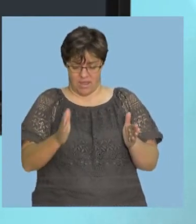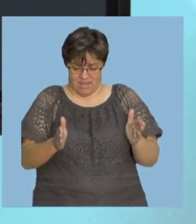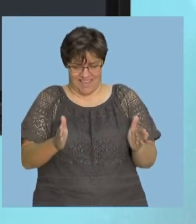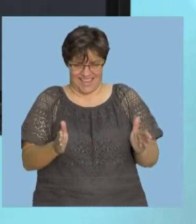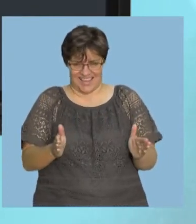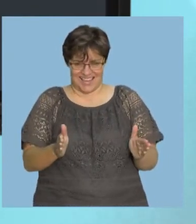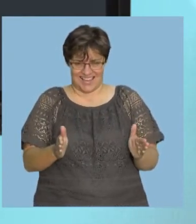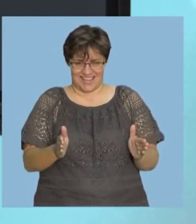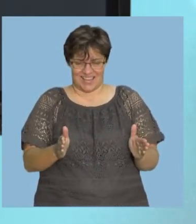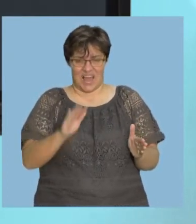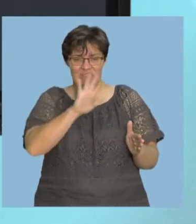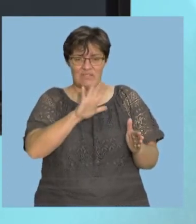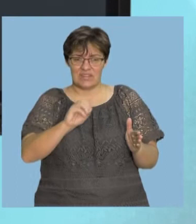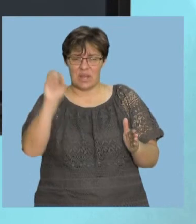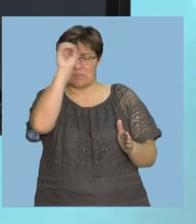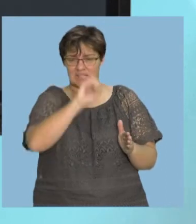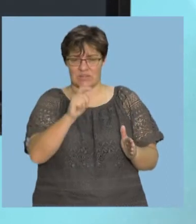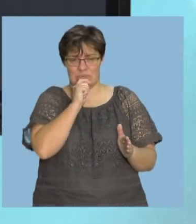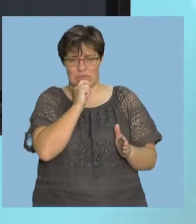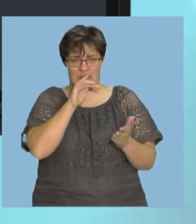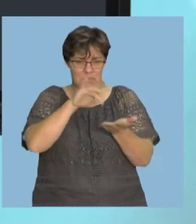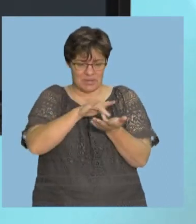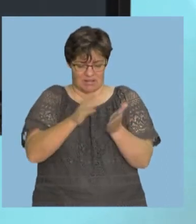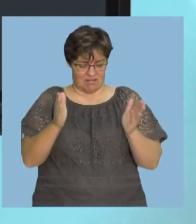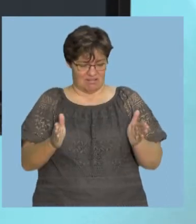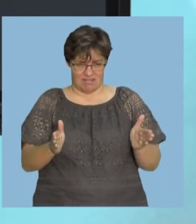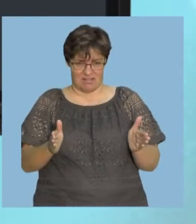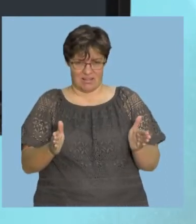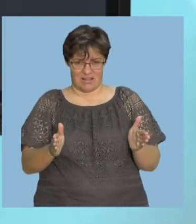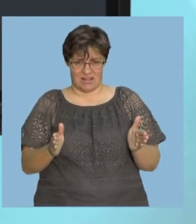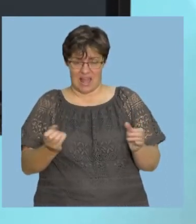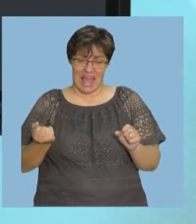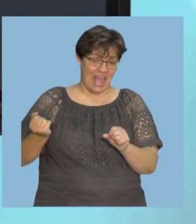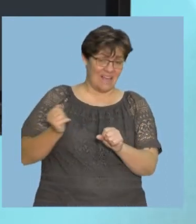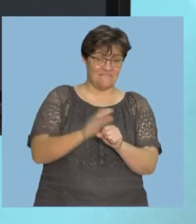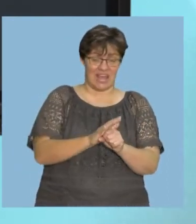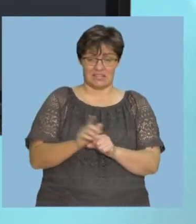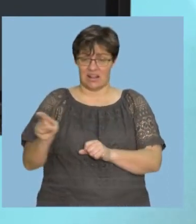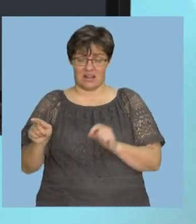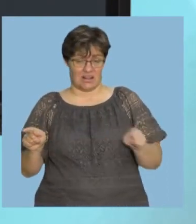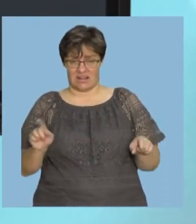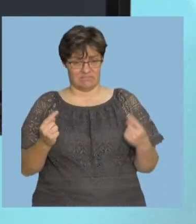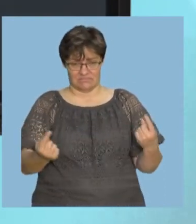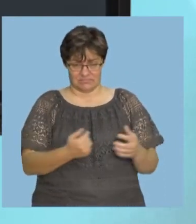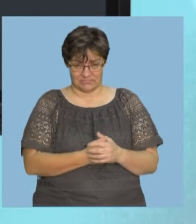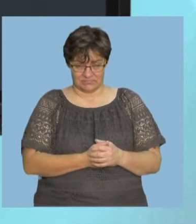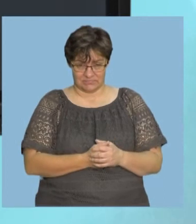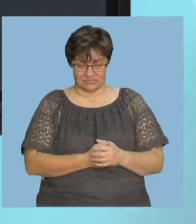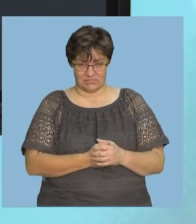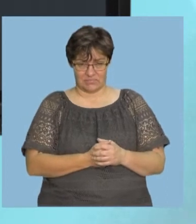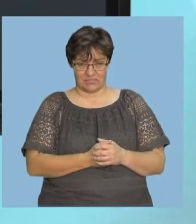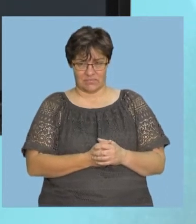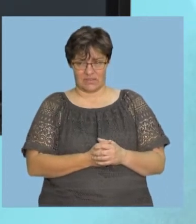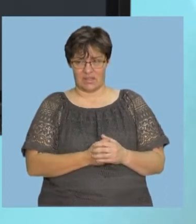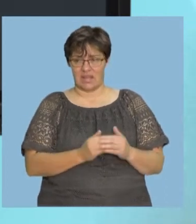it uses 50% of the data in the middle, cannot be affected by the interquartile range. The standard